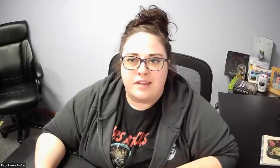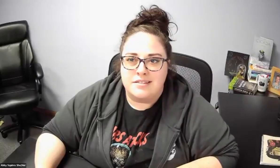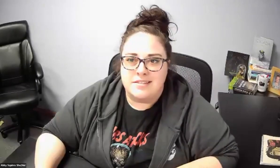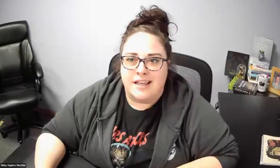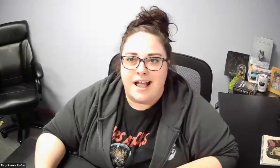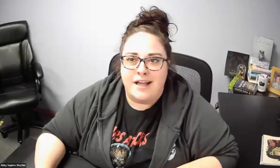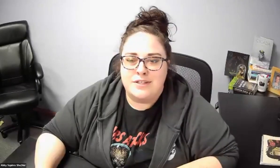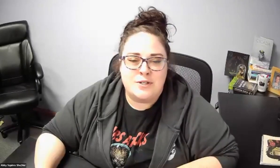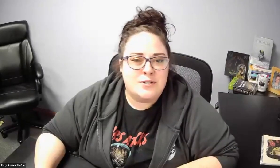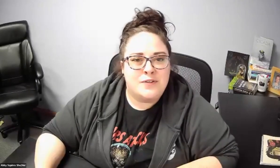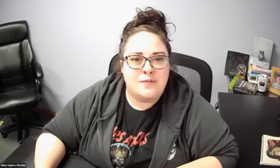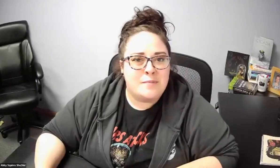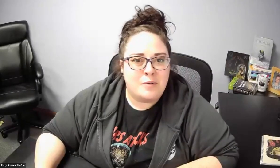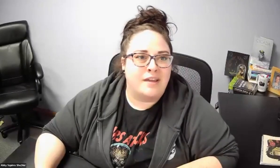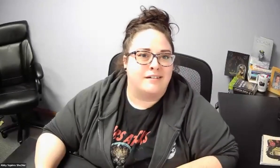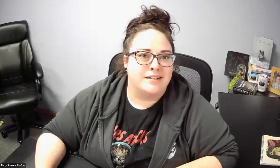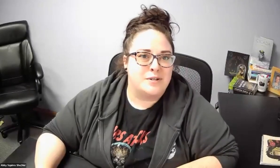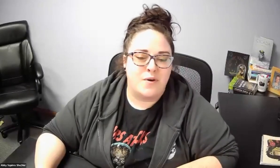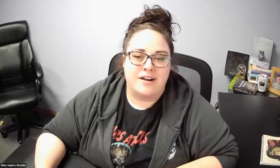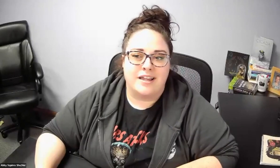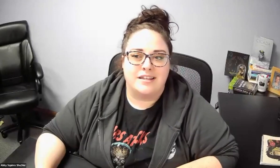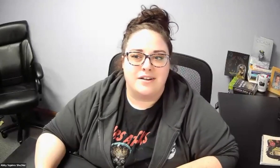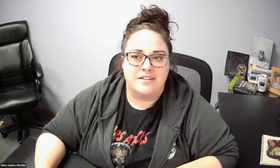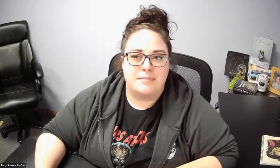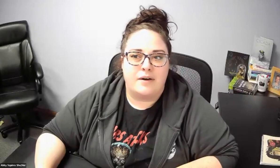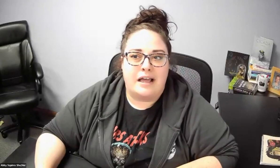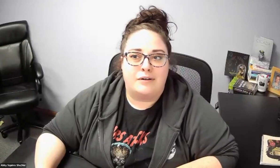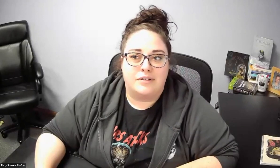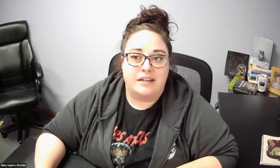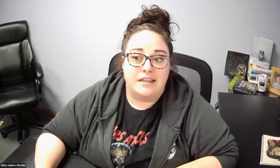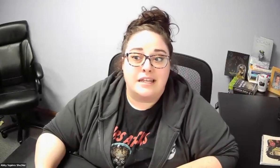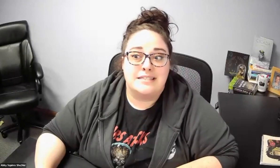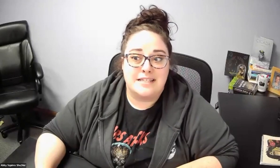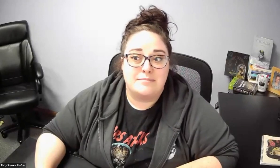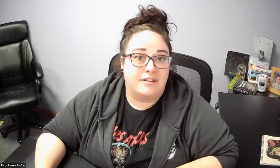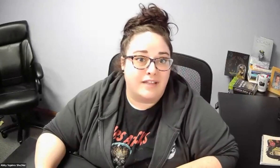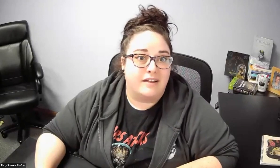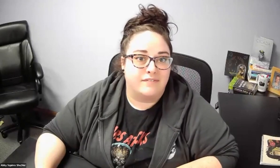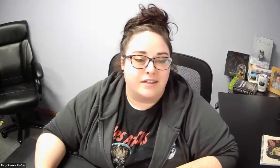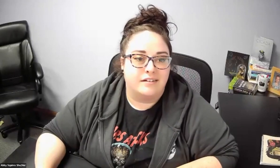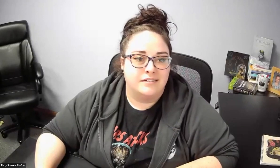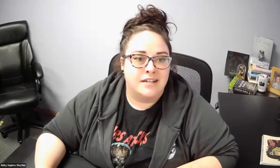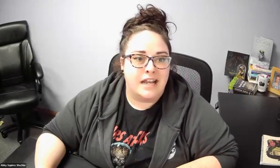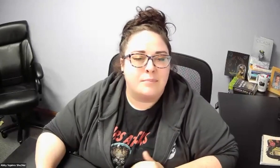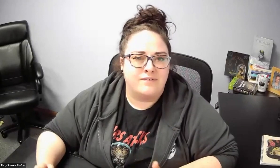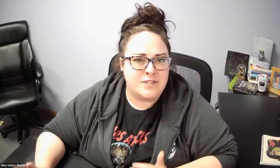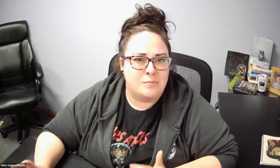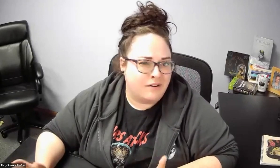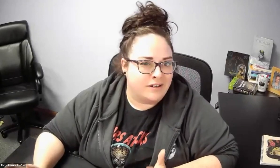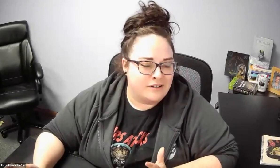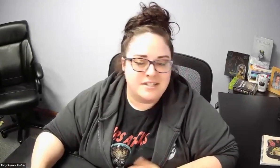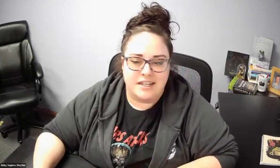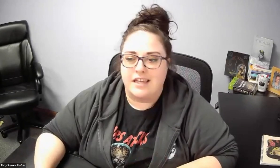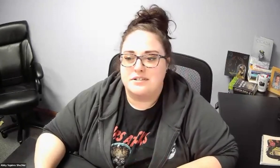There's one that he's like on the search for the rainbow bagel in New York, and he talks about how like inaccessible a lot of the and how many